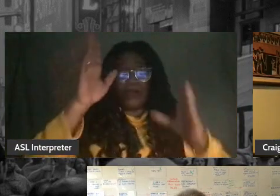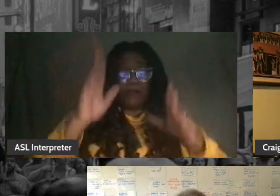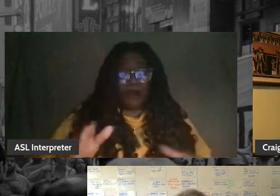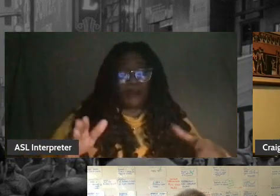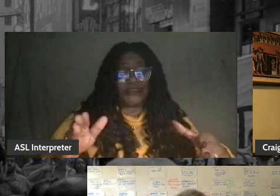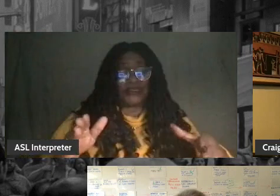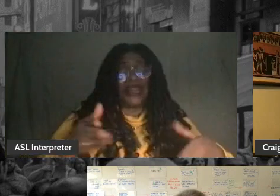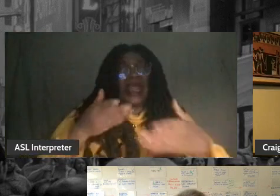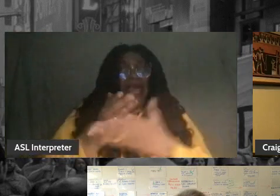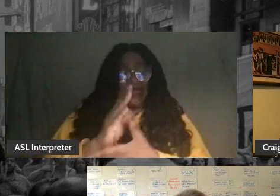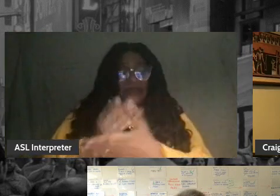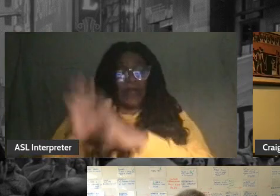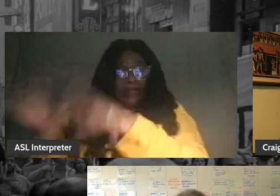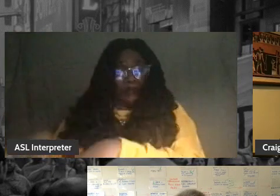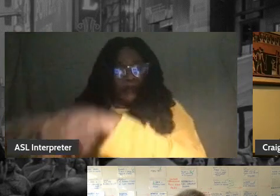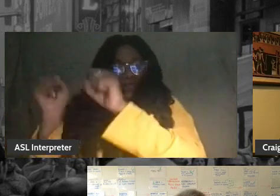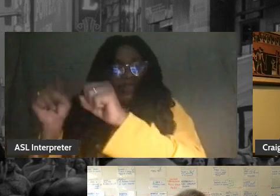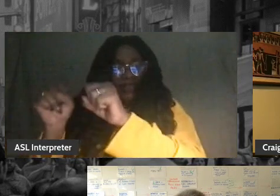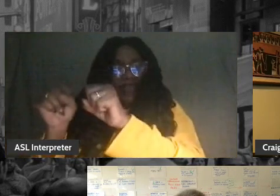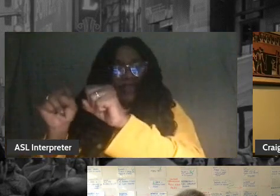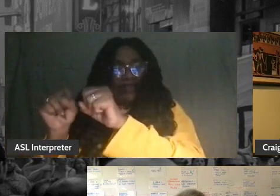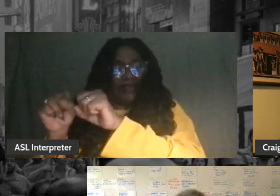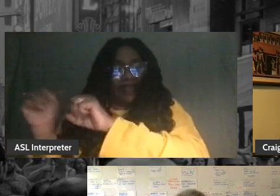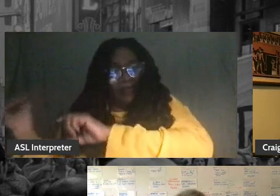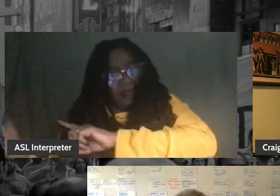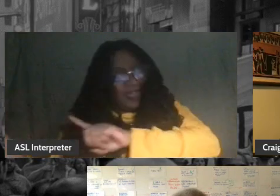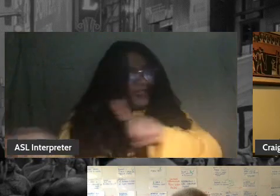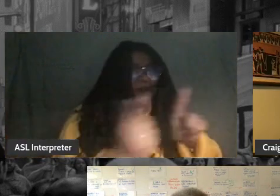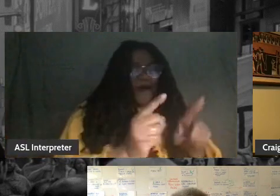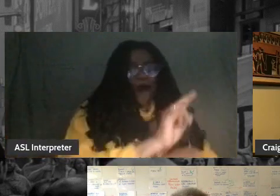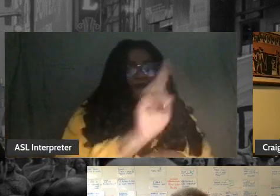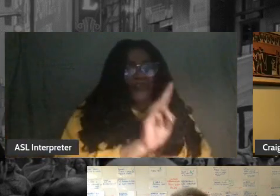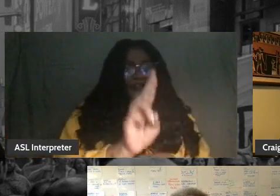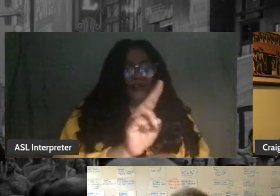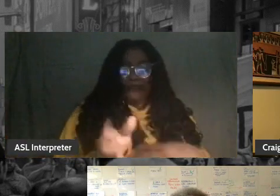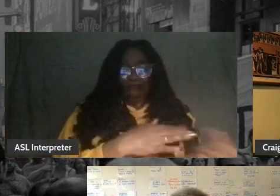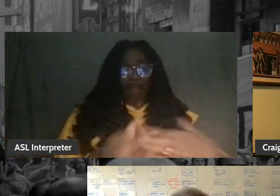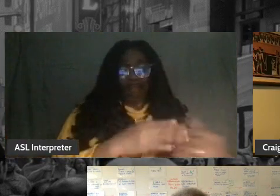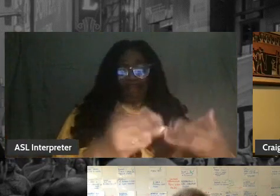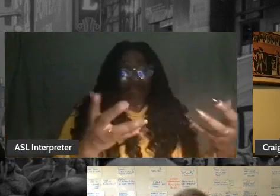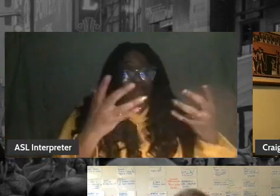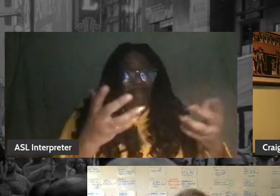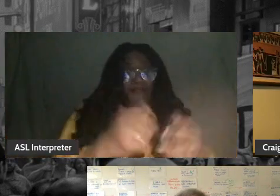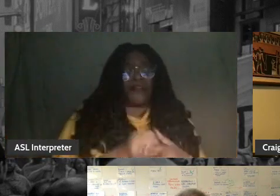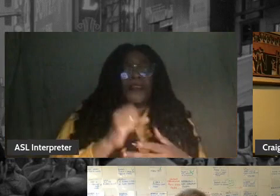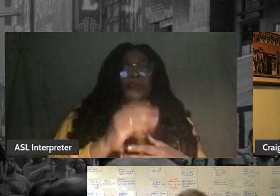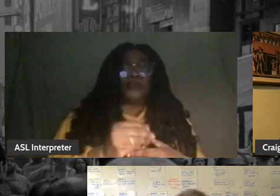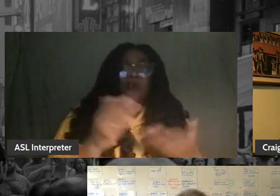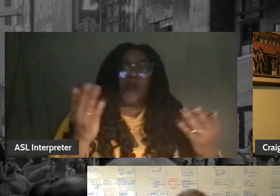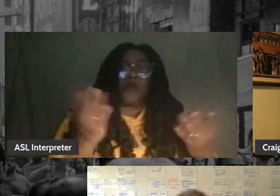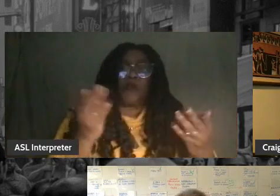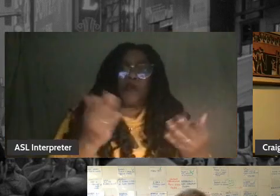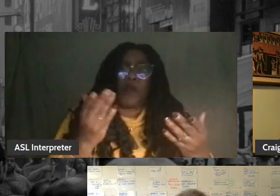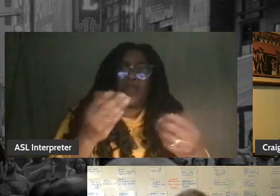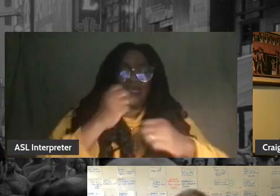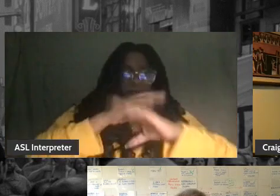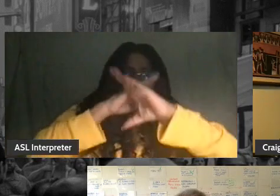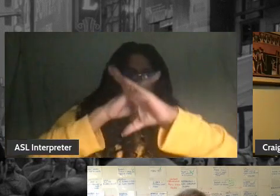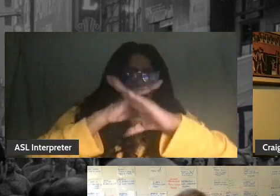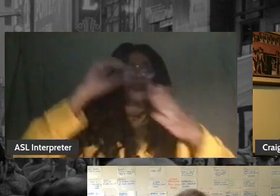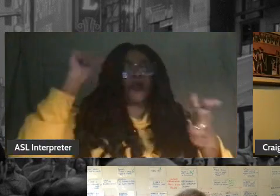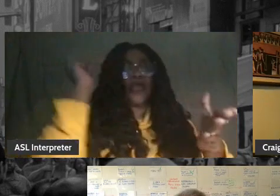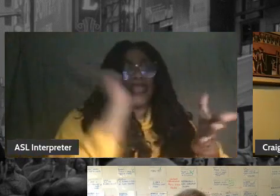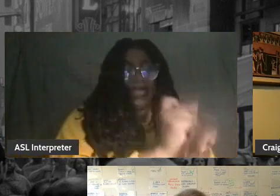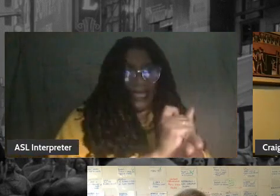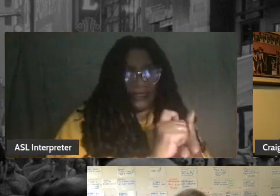whatever you said and go off and do what they want with it. So what is protectable is the written expression. So